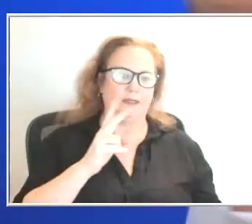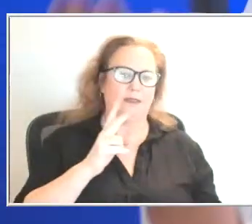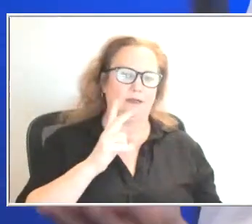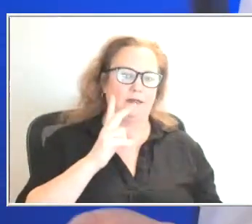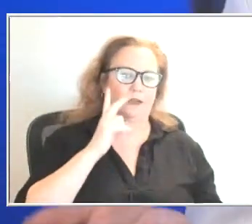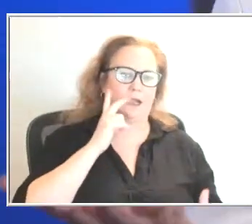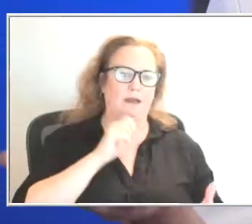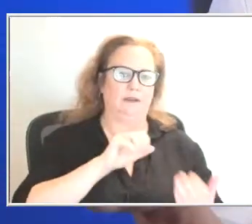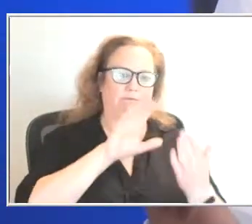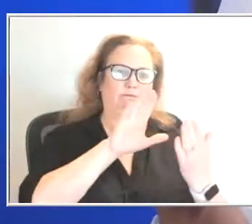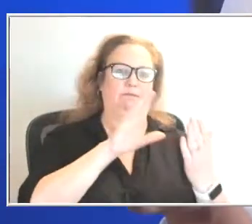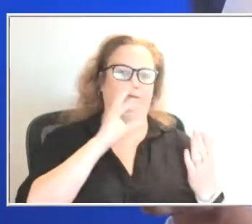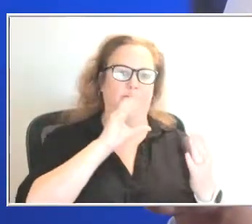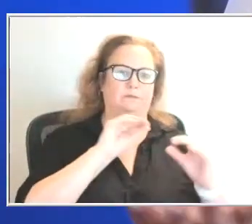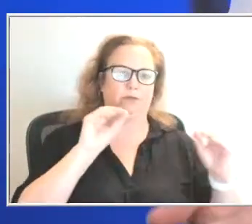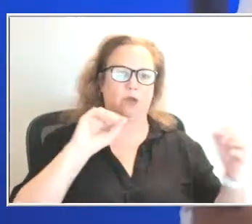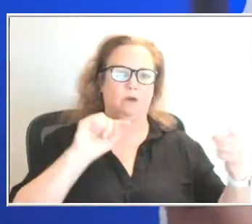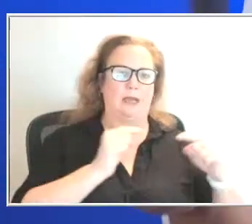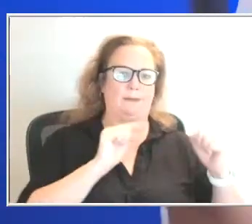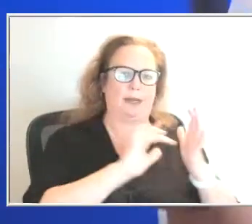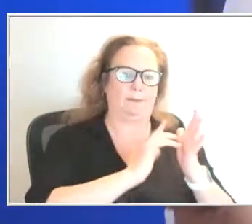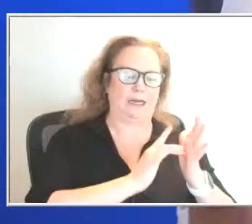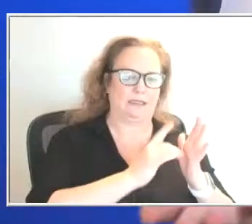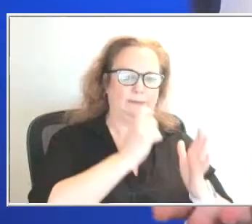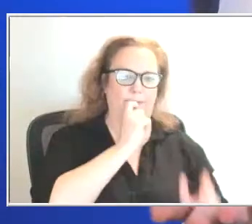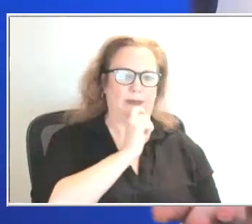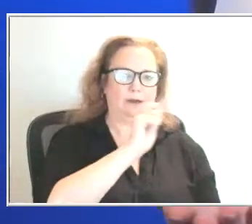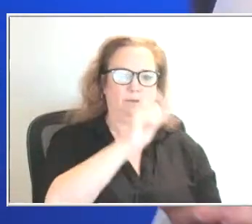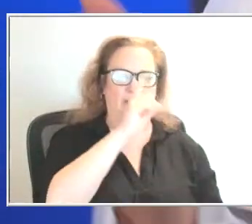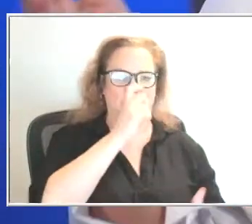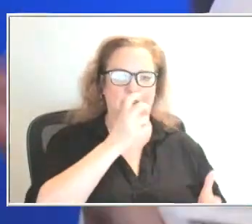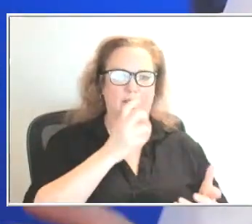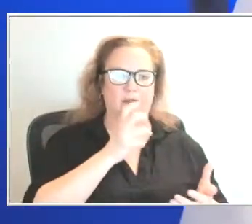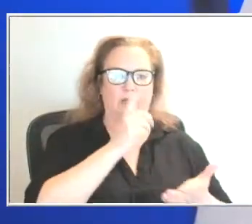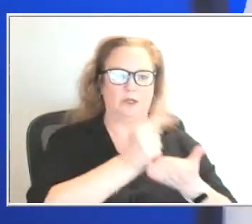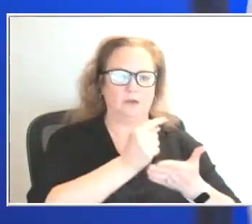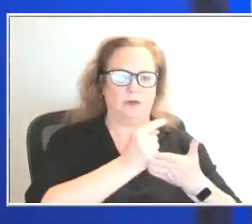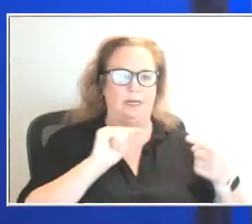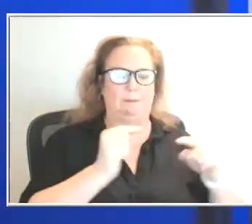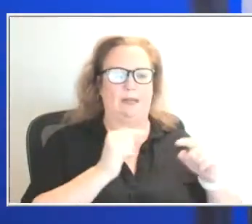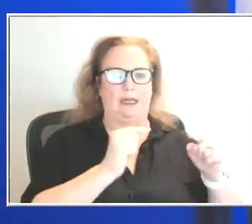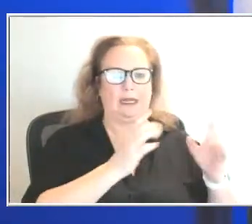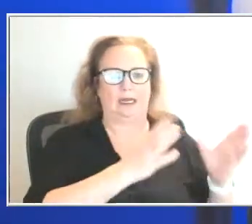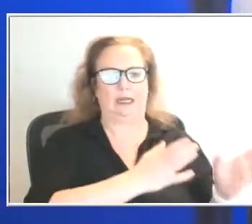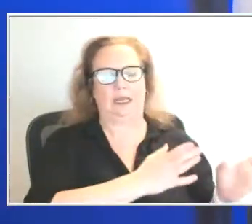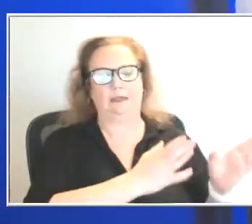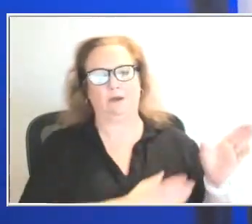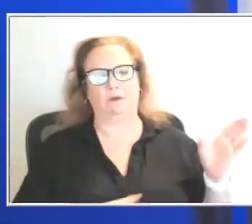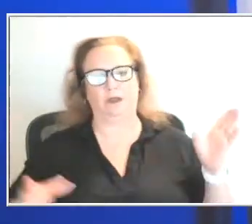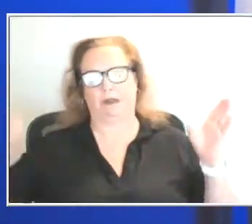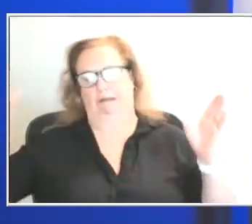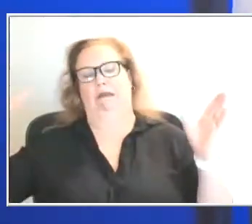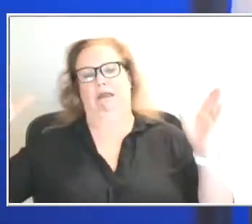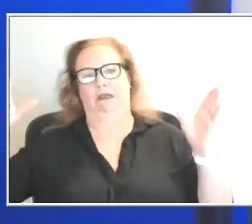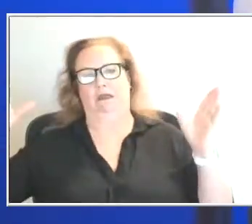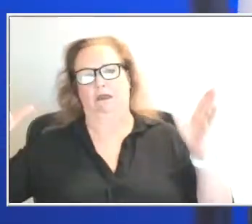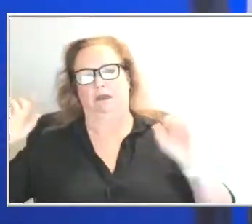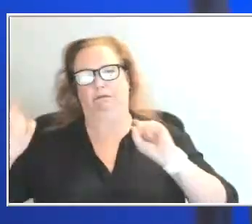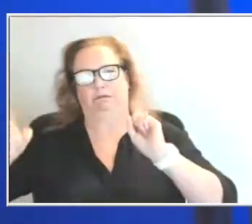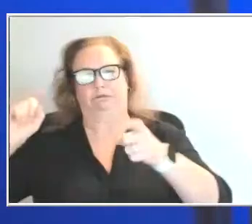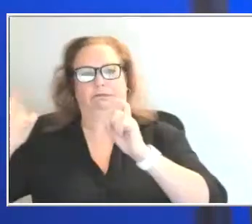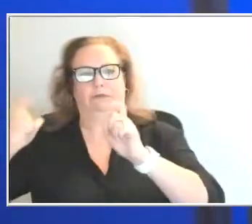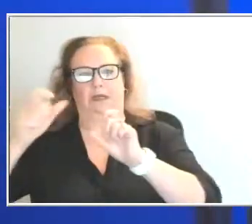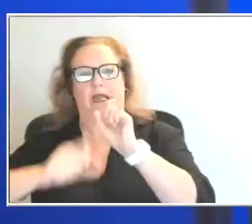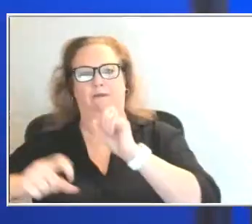from where no one got pain medications because we didn't treat pain as well. Right. Then we went to that pendulum that swung to